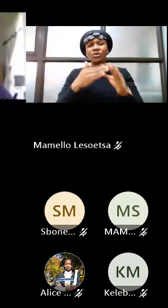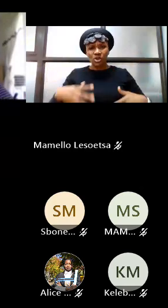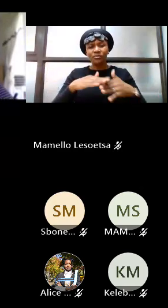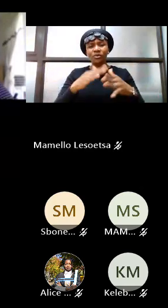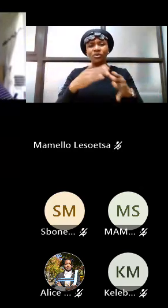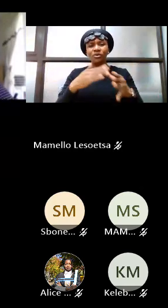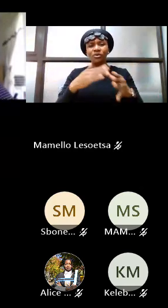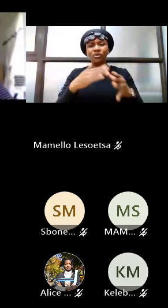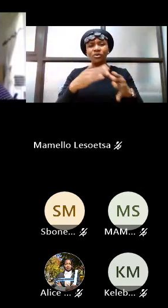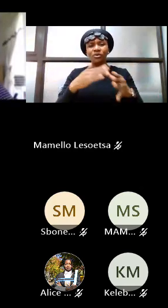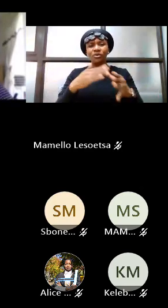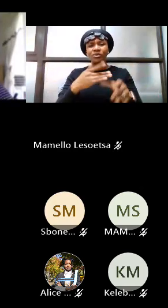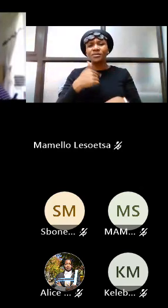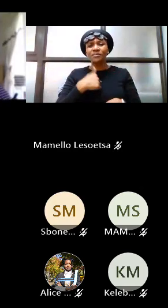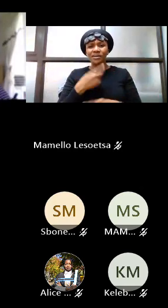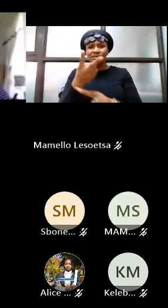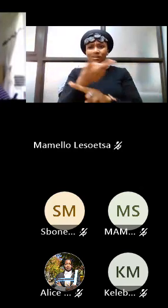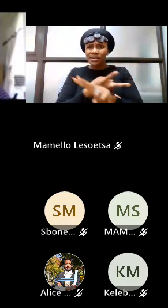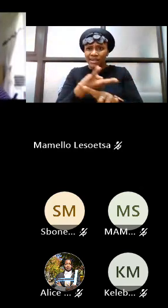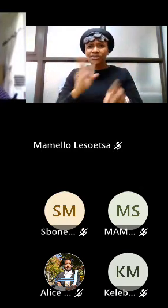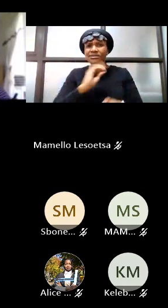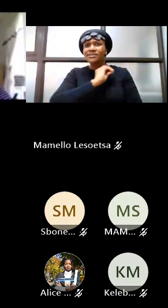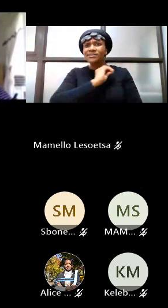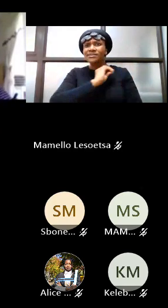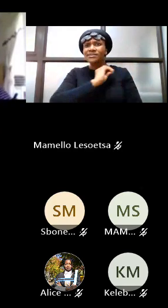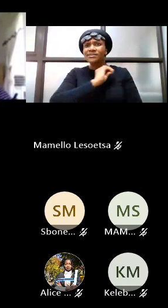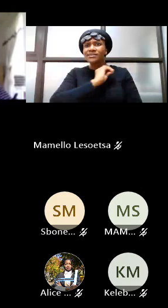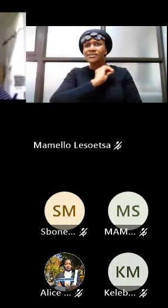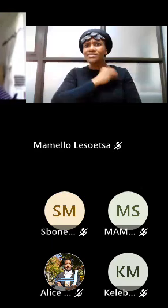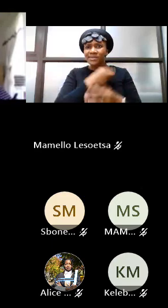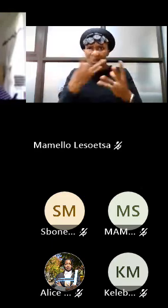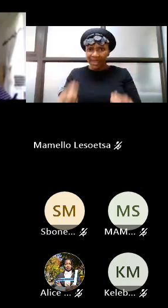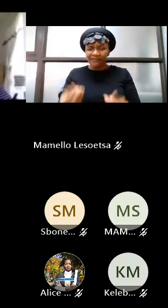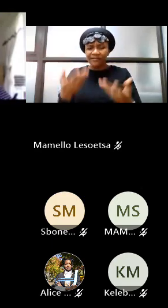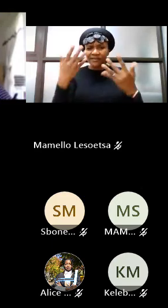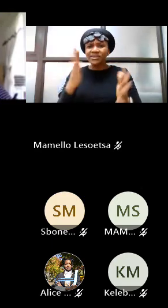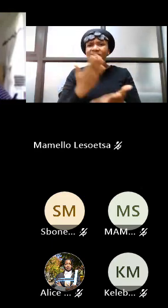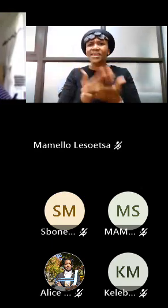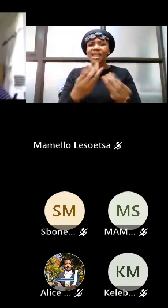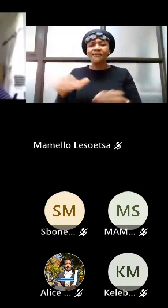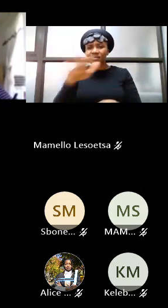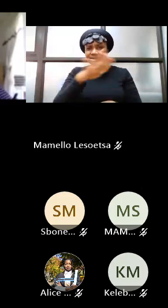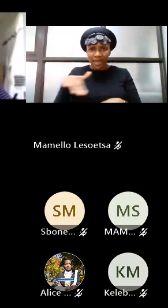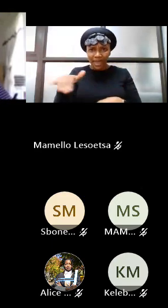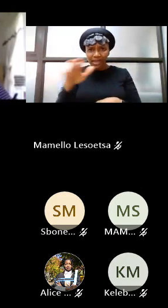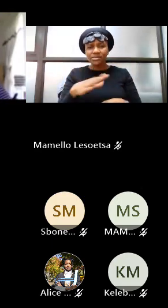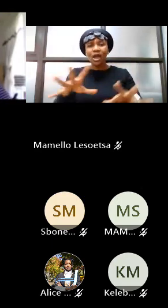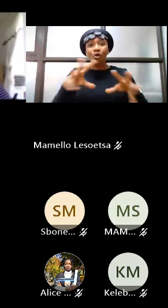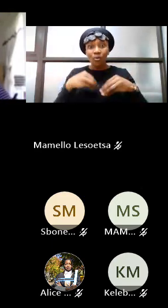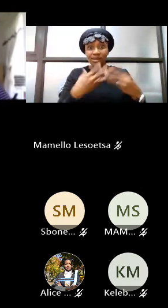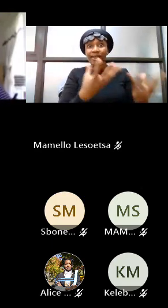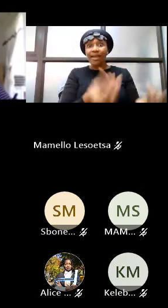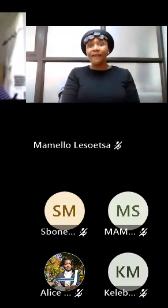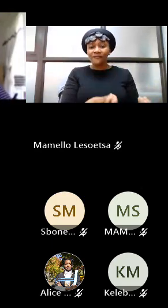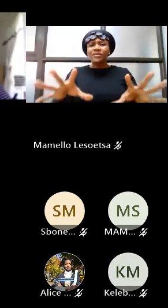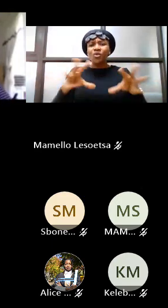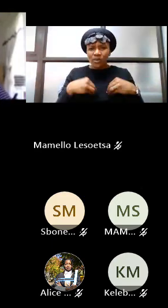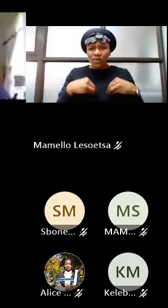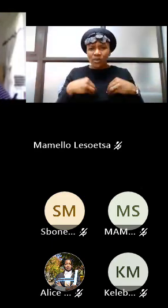and there can actually be a space where you can be accommodated for. And accommodations that came from